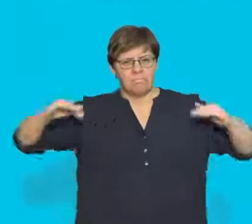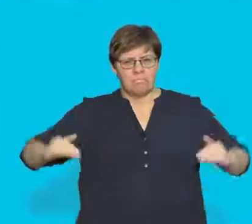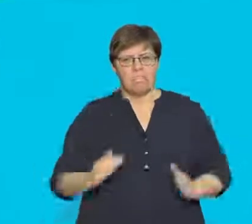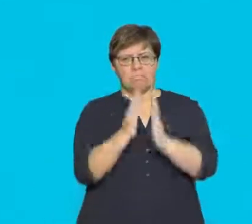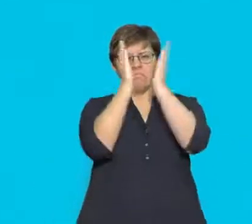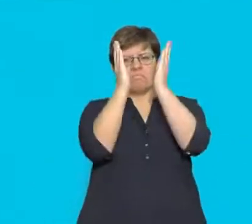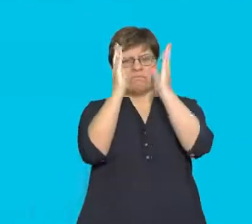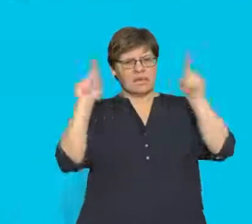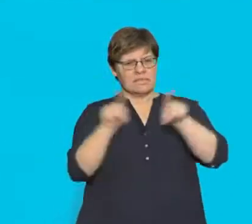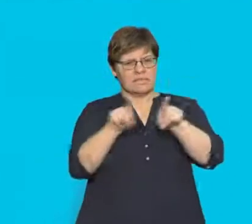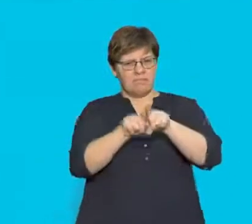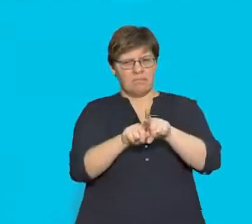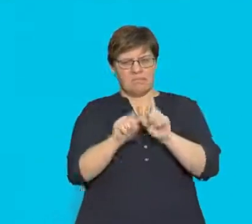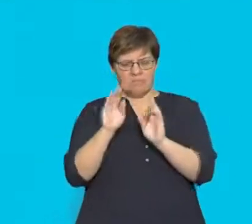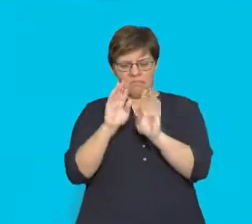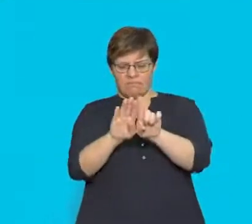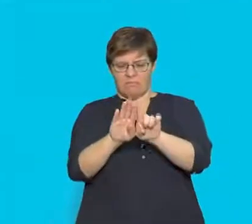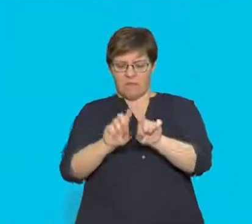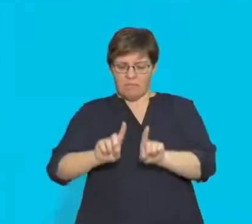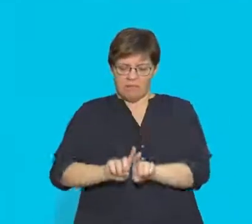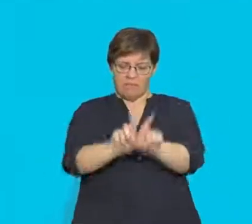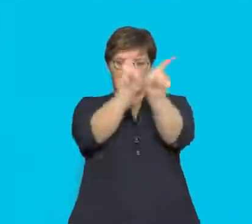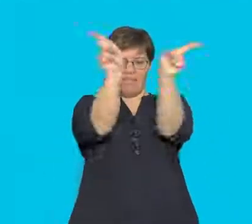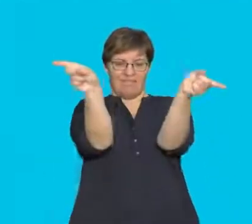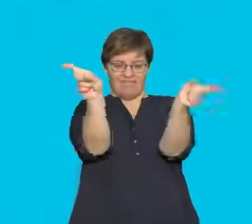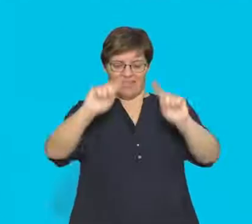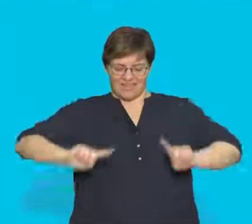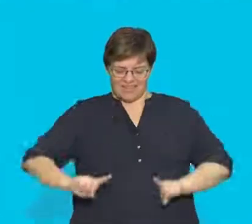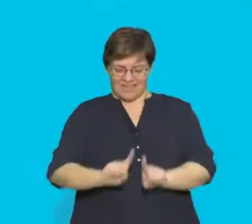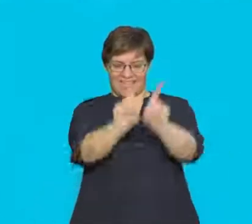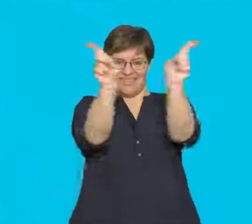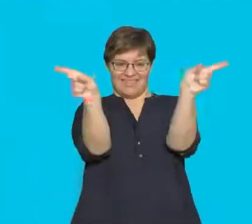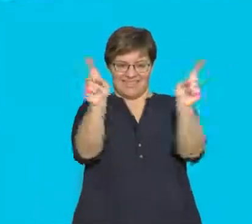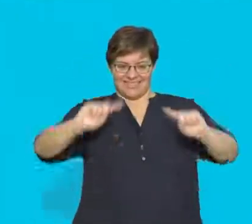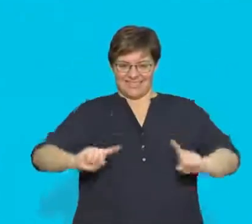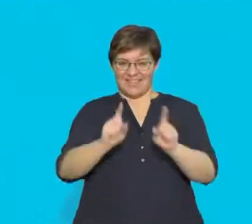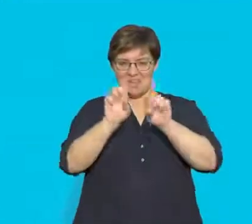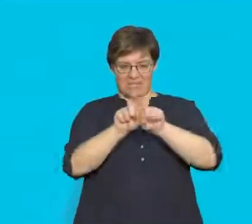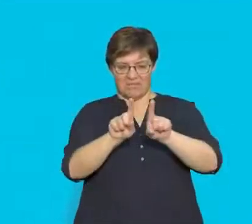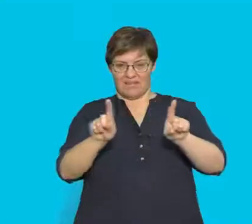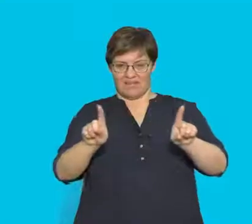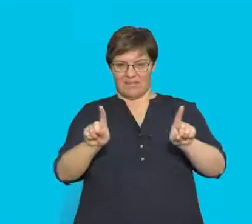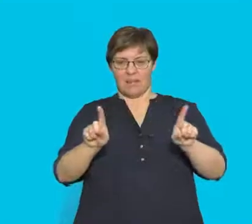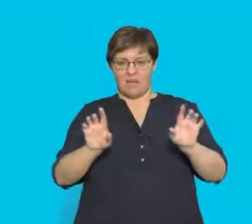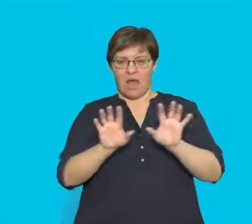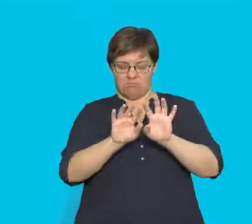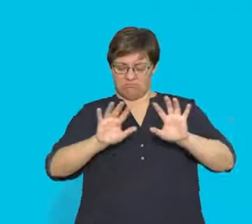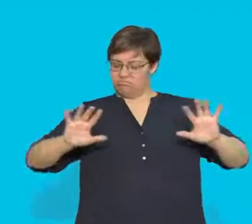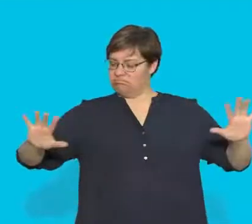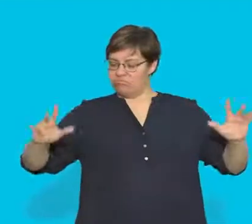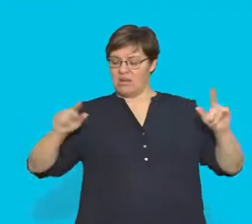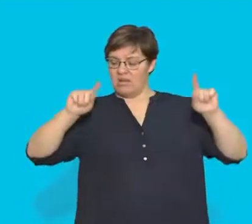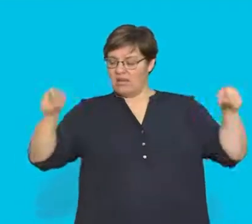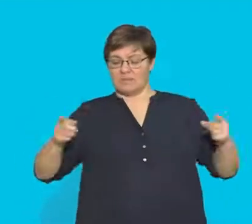aligned. They're going in the same direction. They're bunched together, and they're all packed together nicely. Over here, they can spread